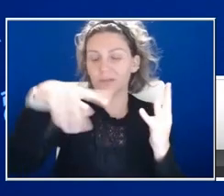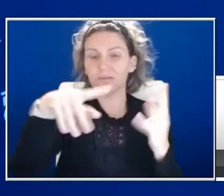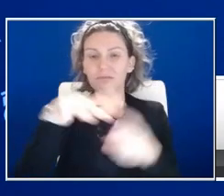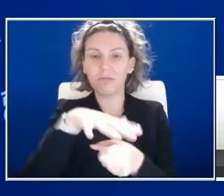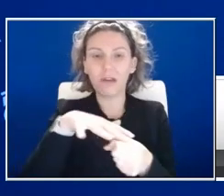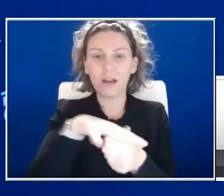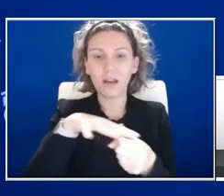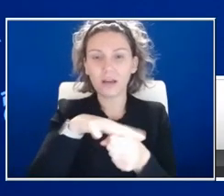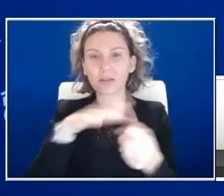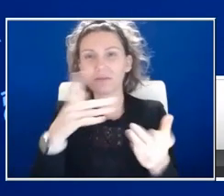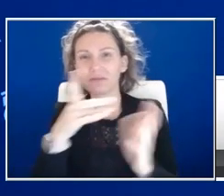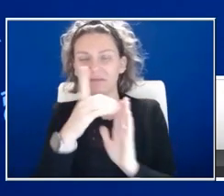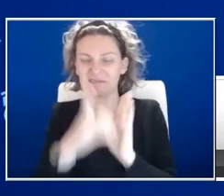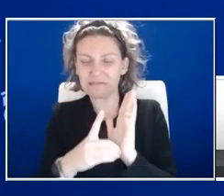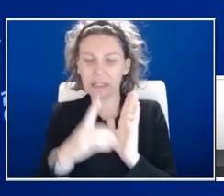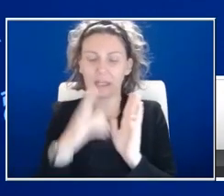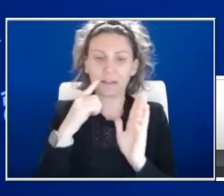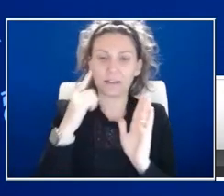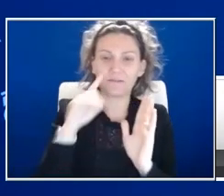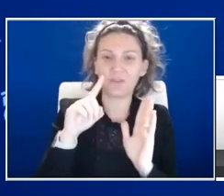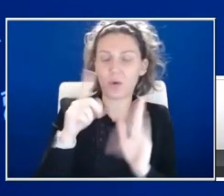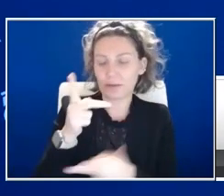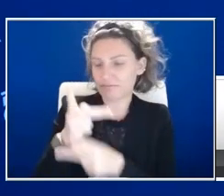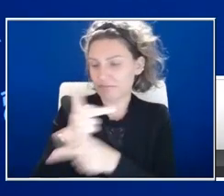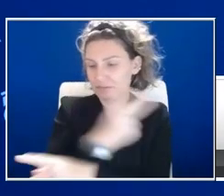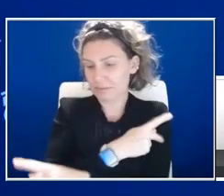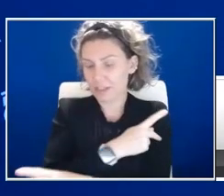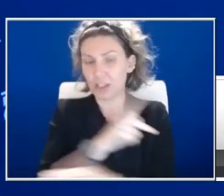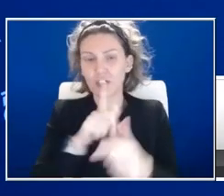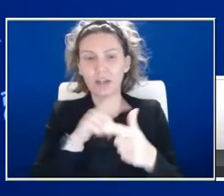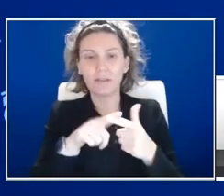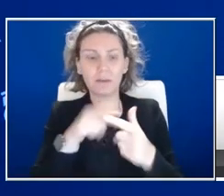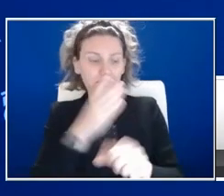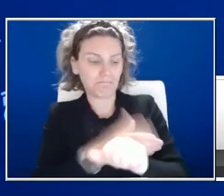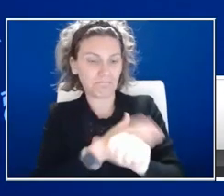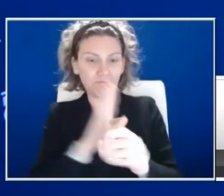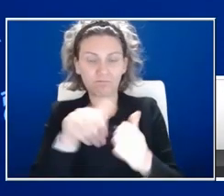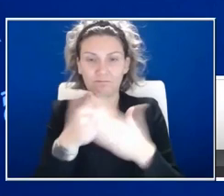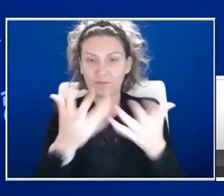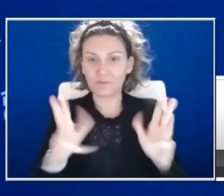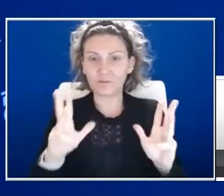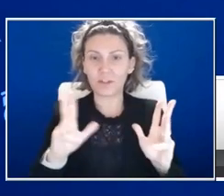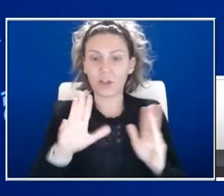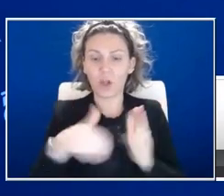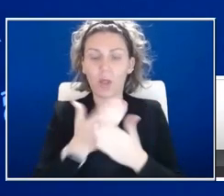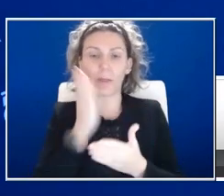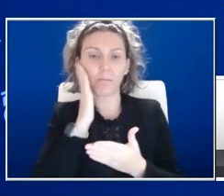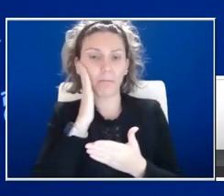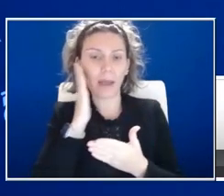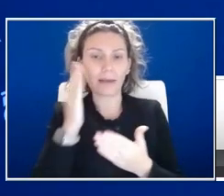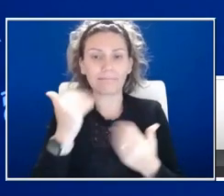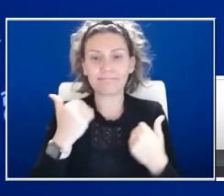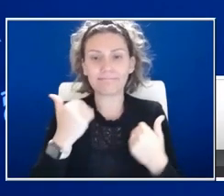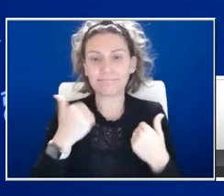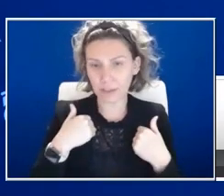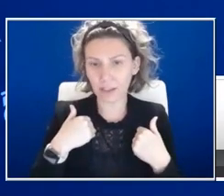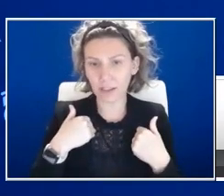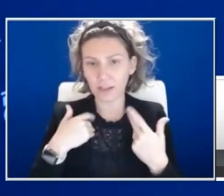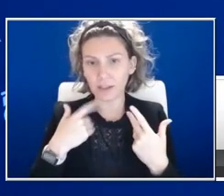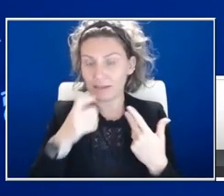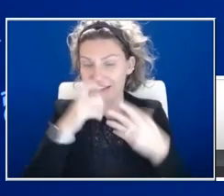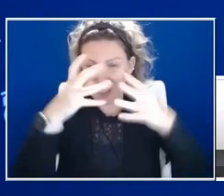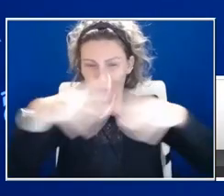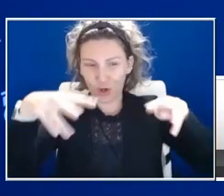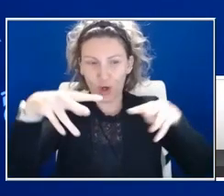designing emergency departments. Construction is complete, all of our bed spaces will have not curtains, but instead with